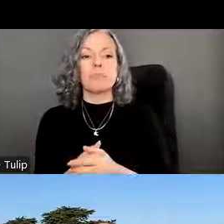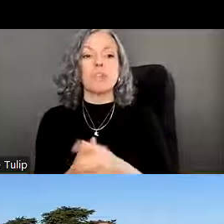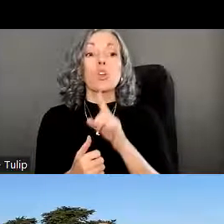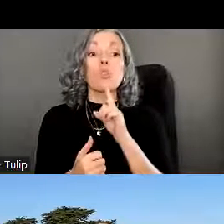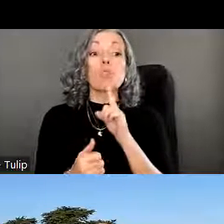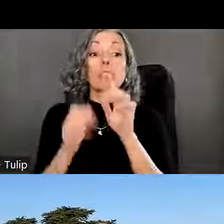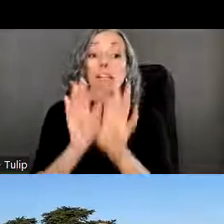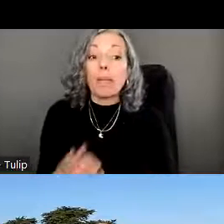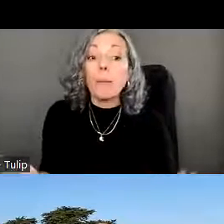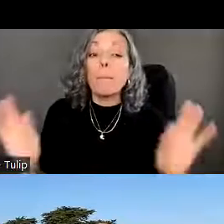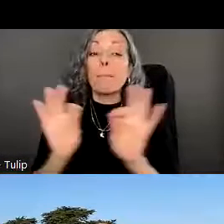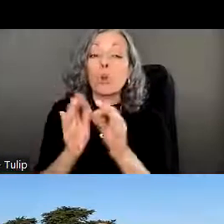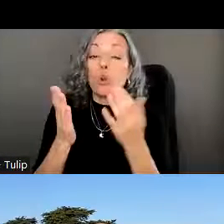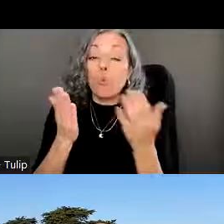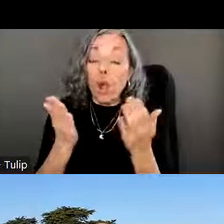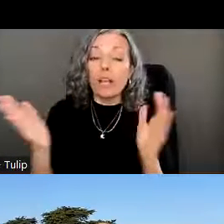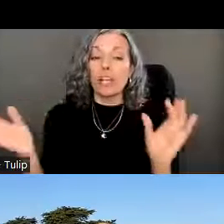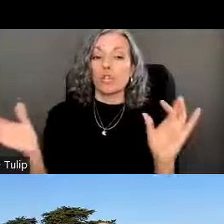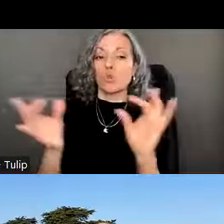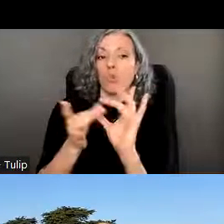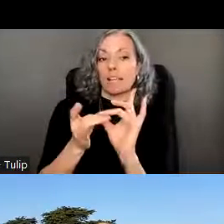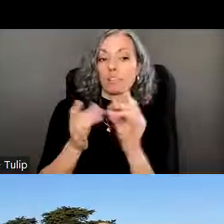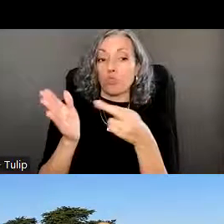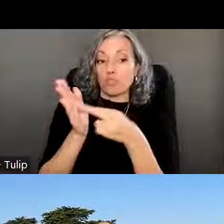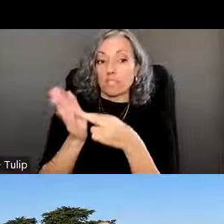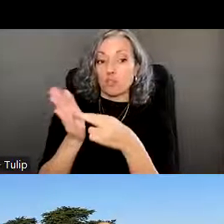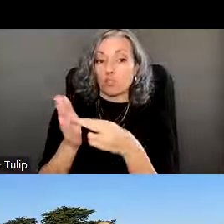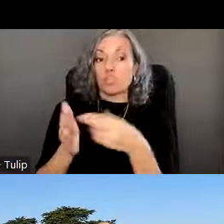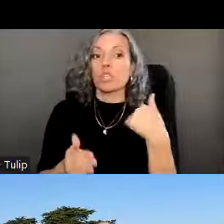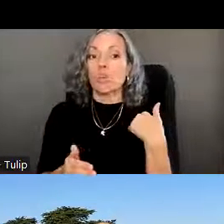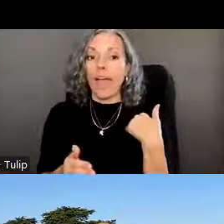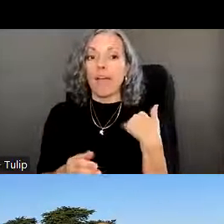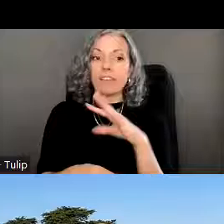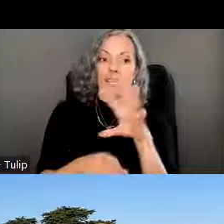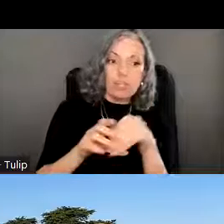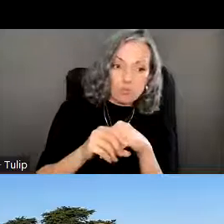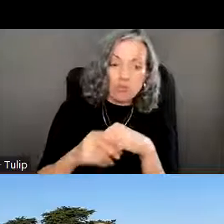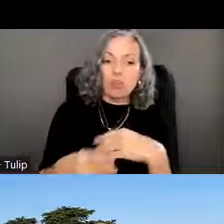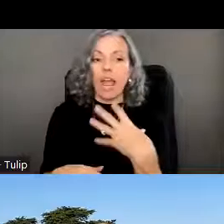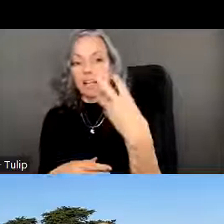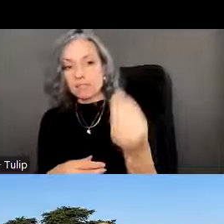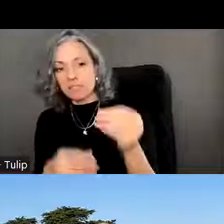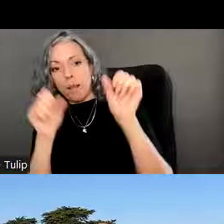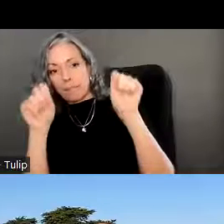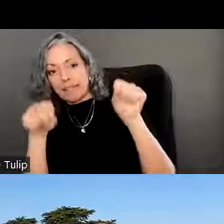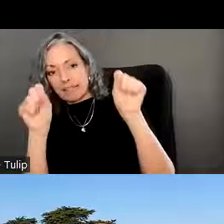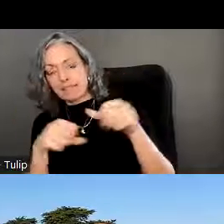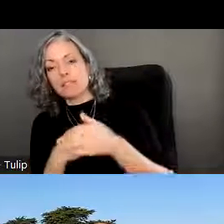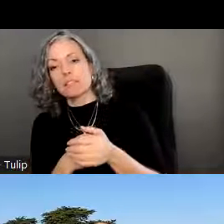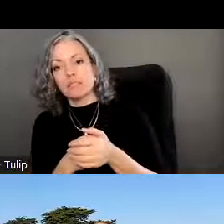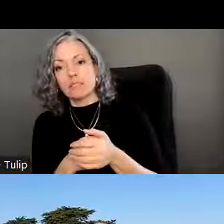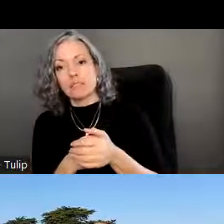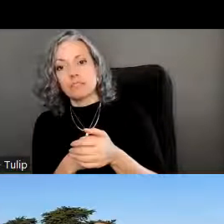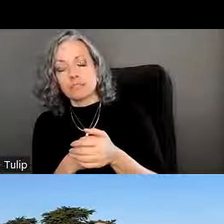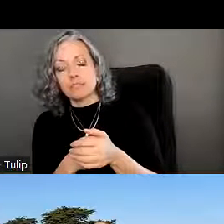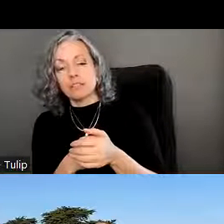important point is that you link to the resources. You have internal and external abilities, of